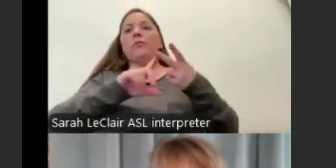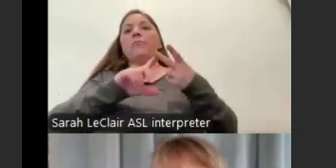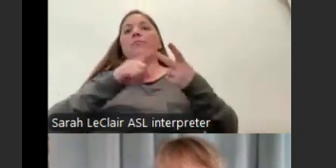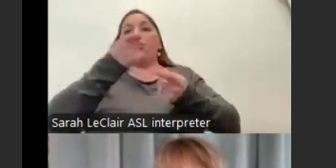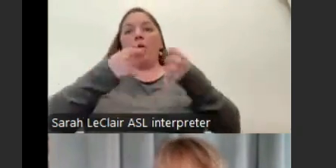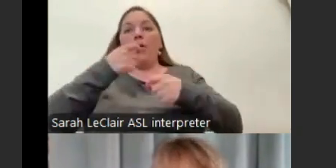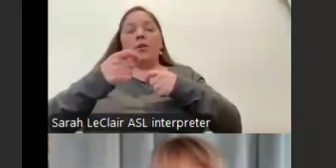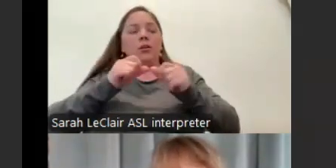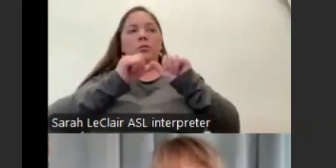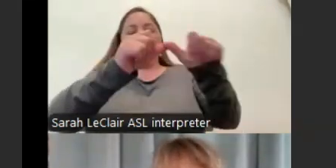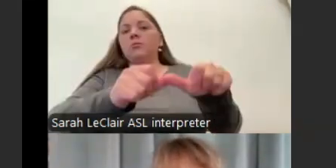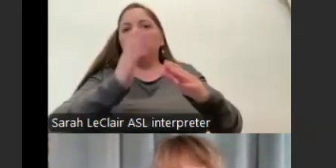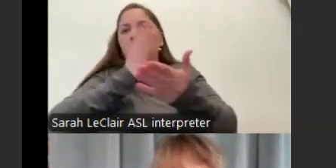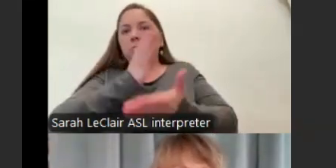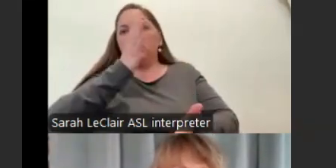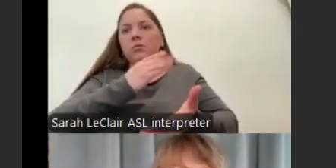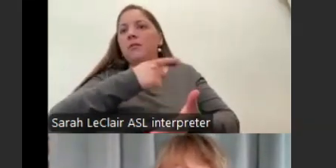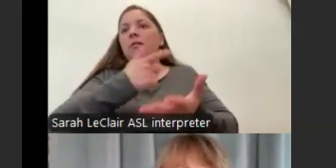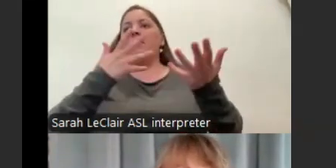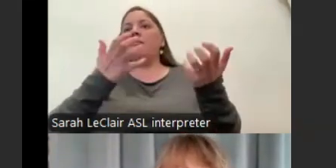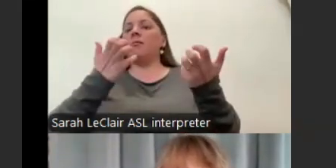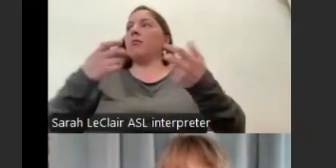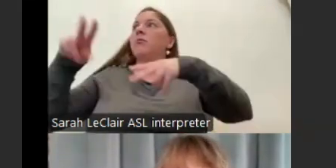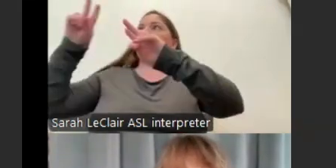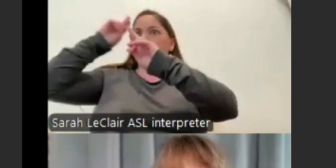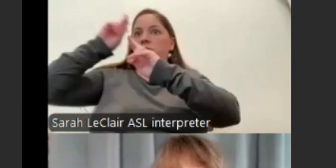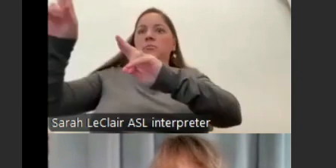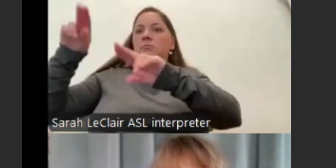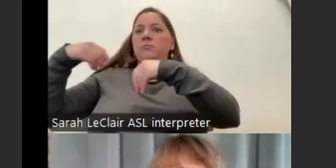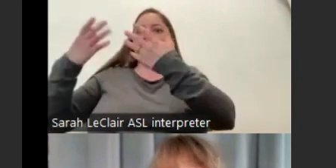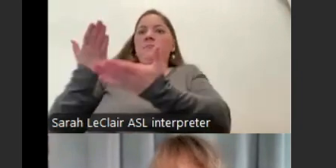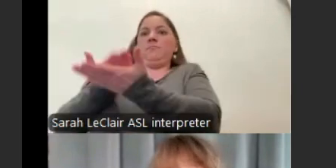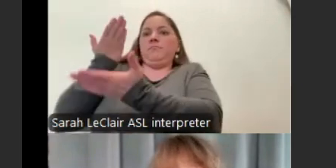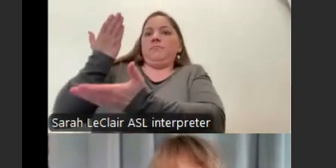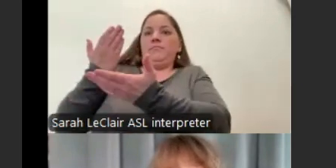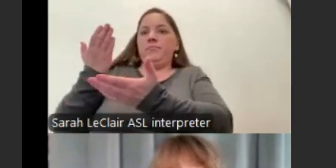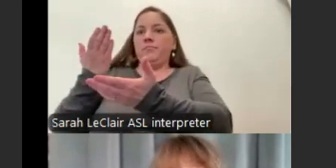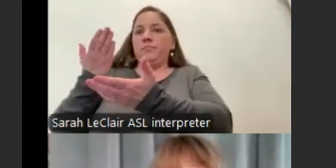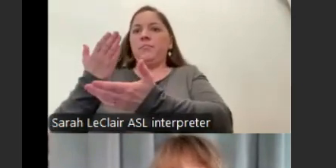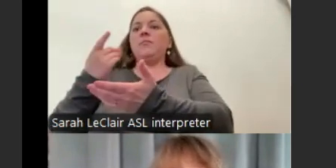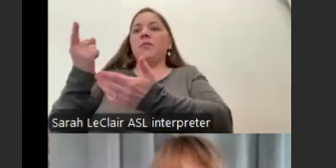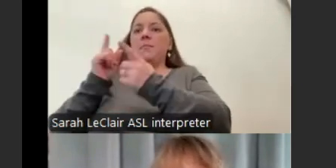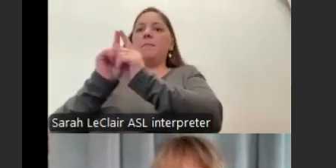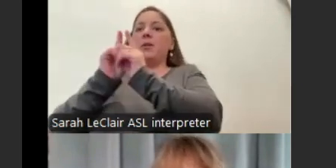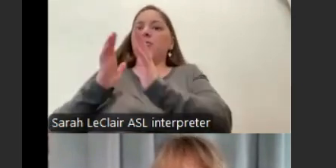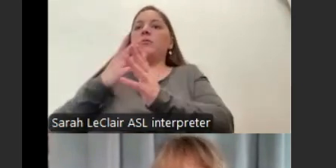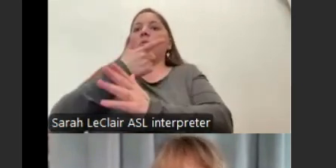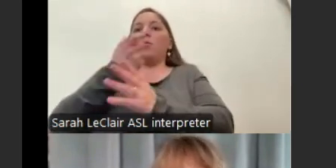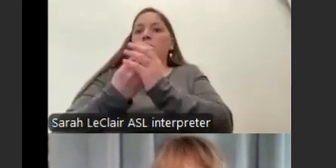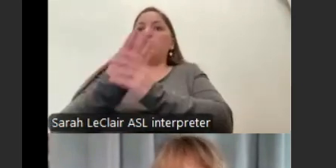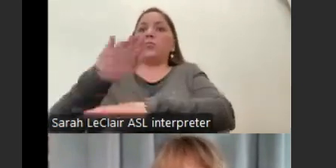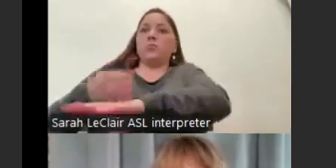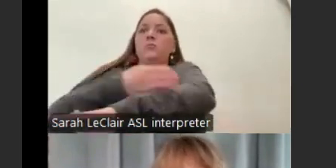they just want to go up and beyond and look at the employer who gave them the chance as a mentor so they can grow. So my goal